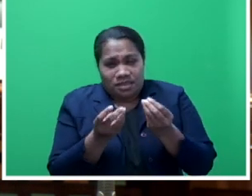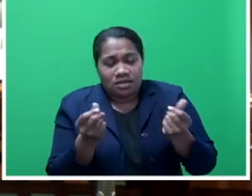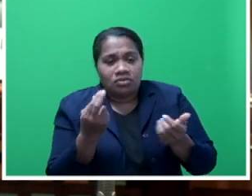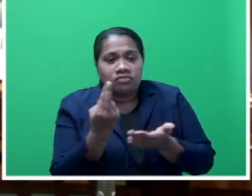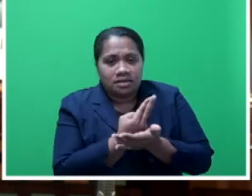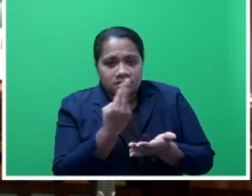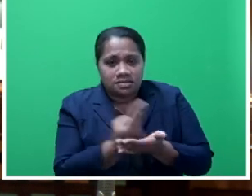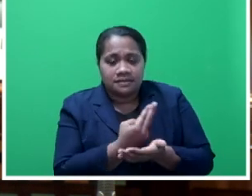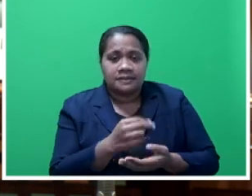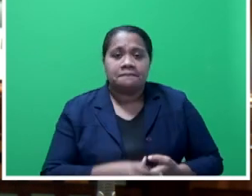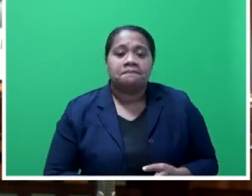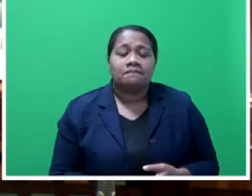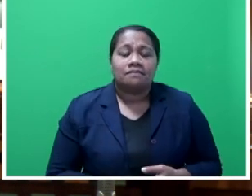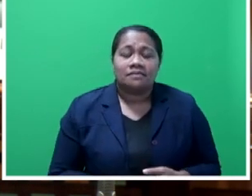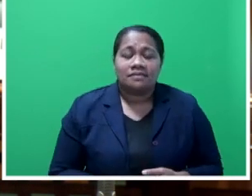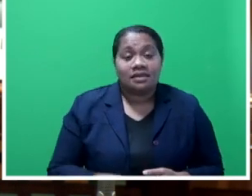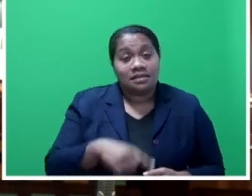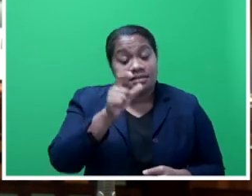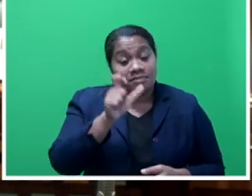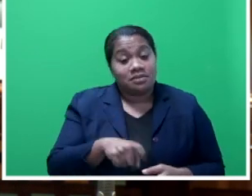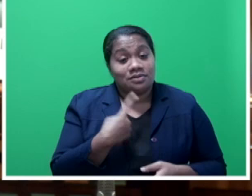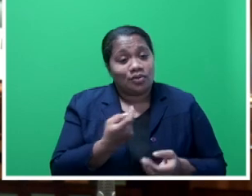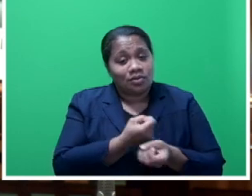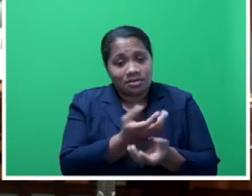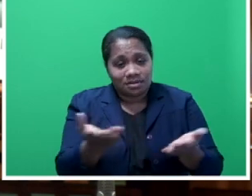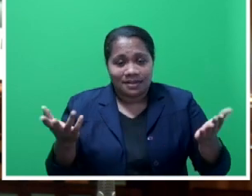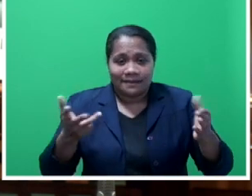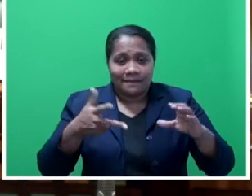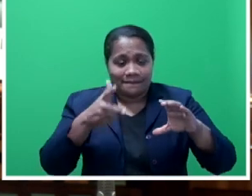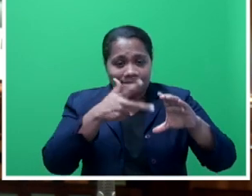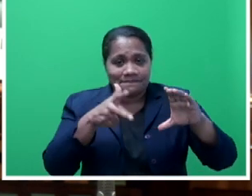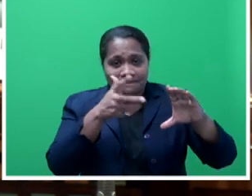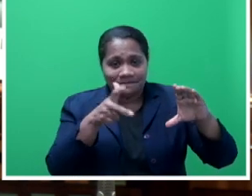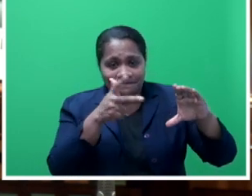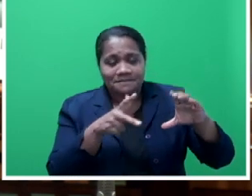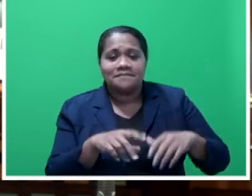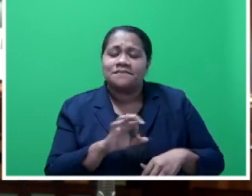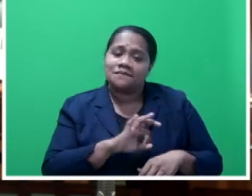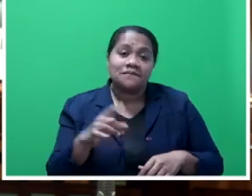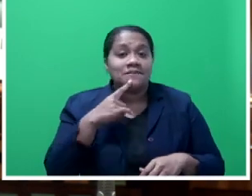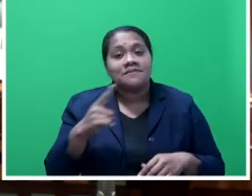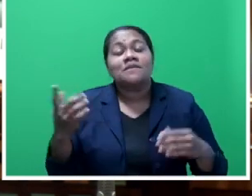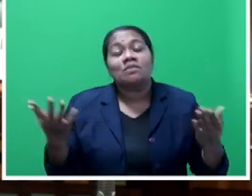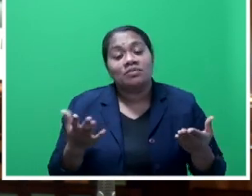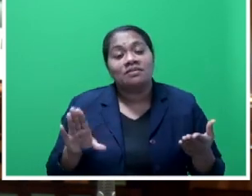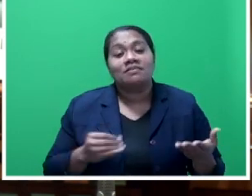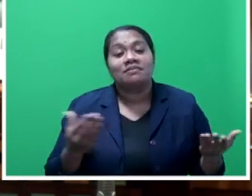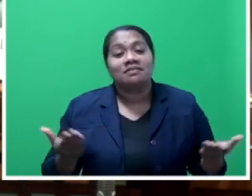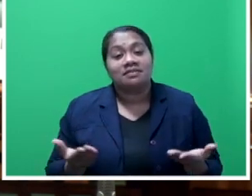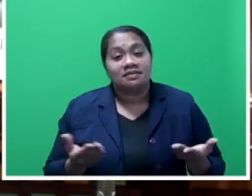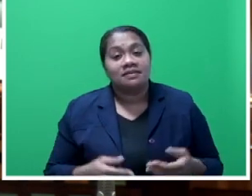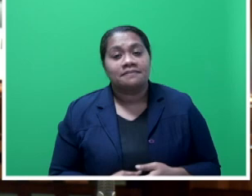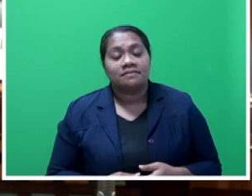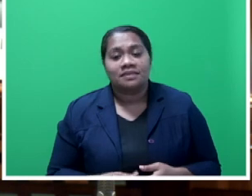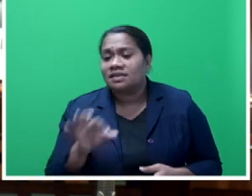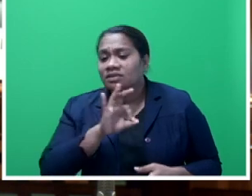The person who is circulating this video does not give his or her name. They don't say where they are from. They don't even show their